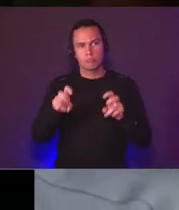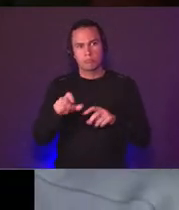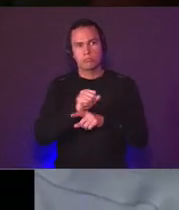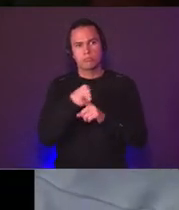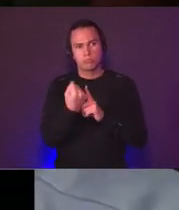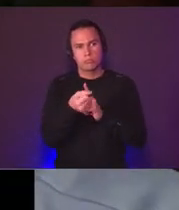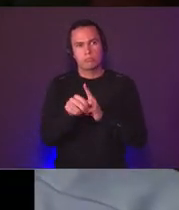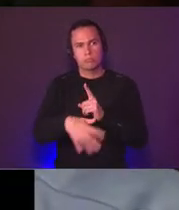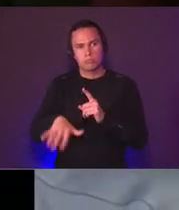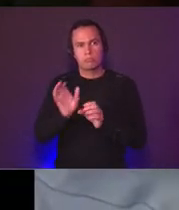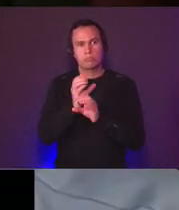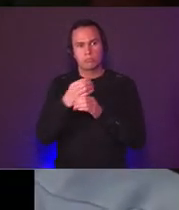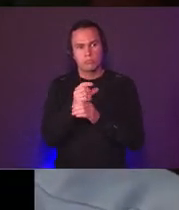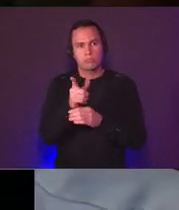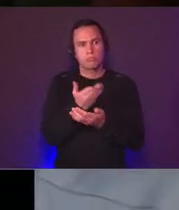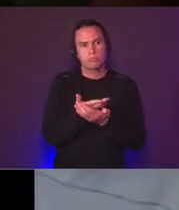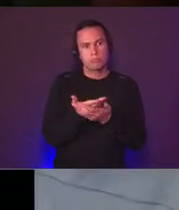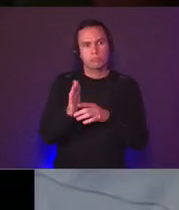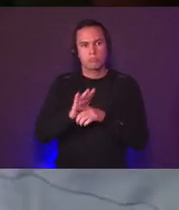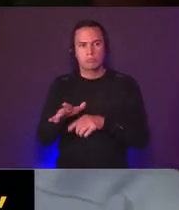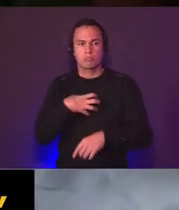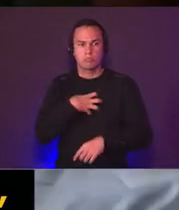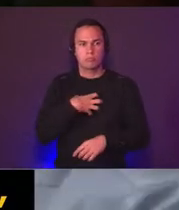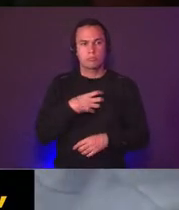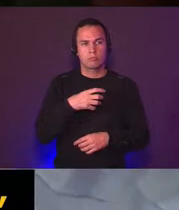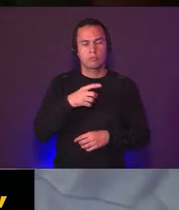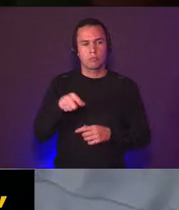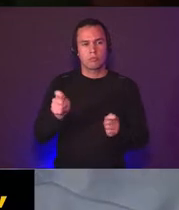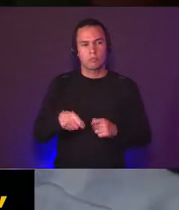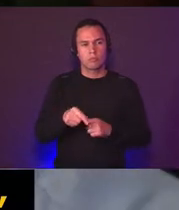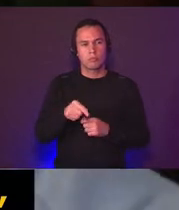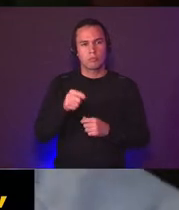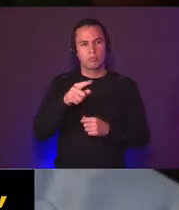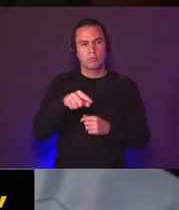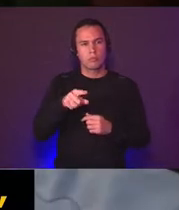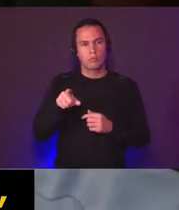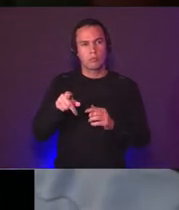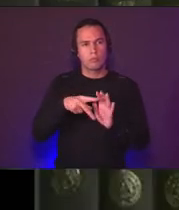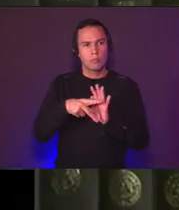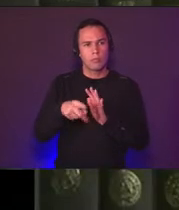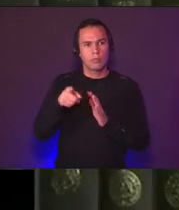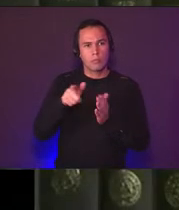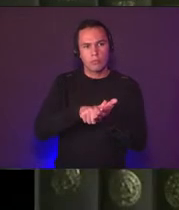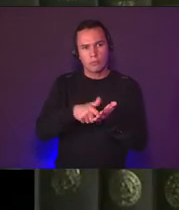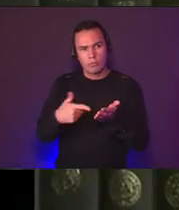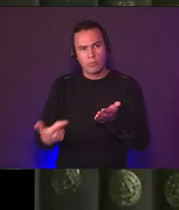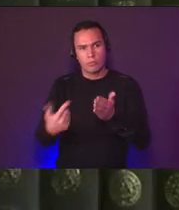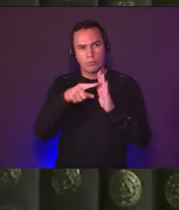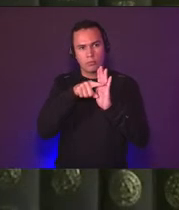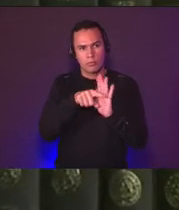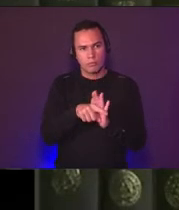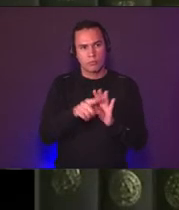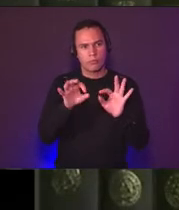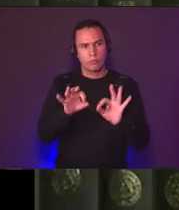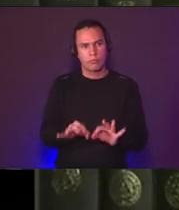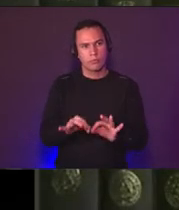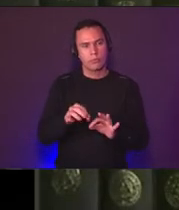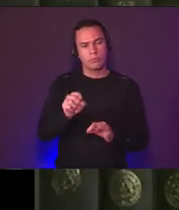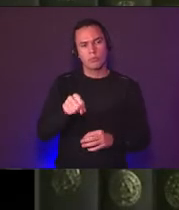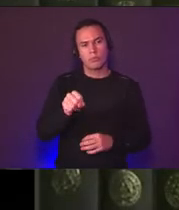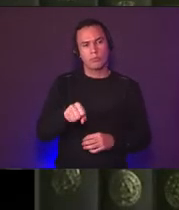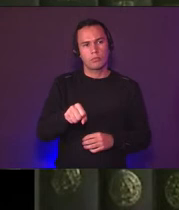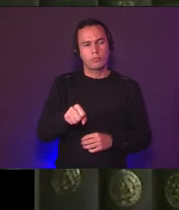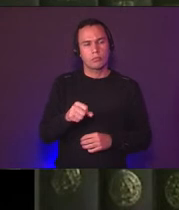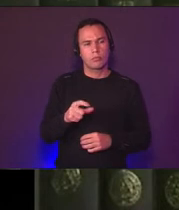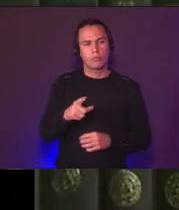and blended it with the sensibilities of journalism and put it into a new thing called precision journalism, which blended those sensibilities. That's pretty much the